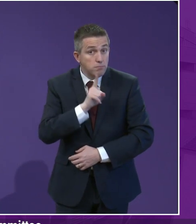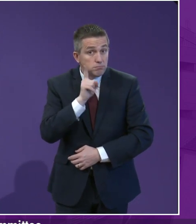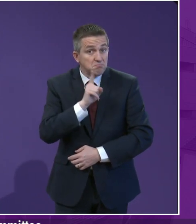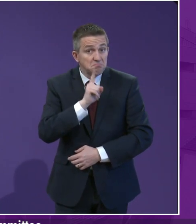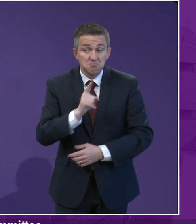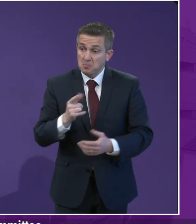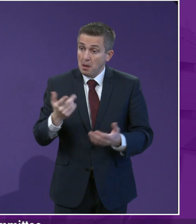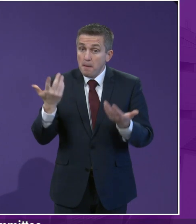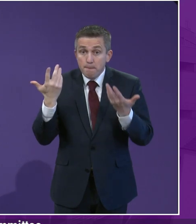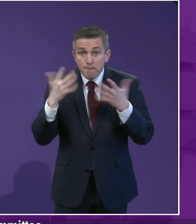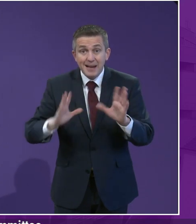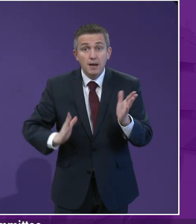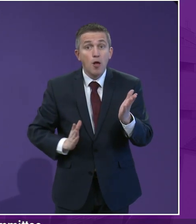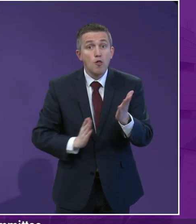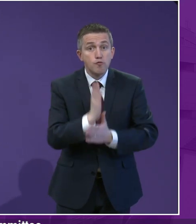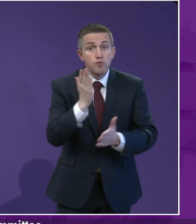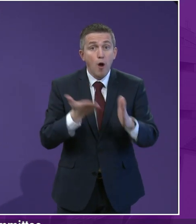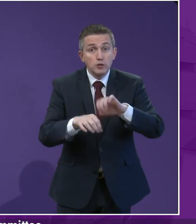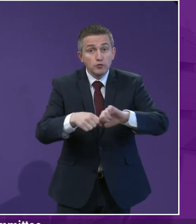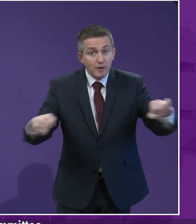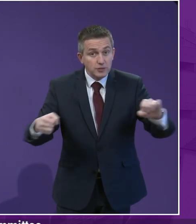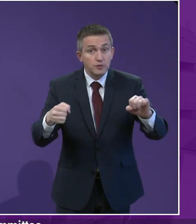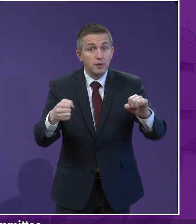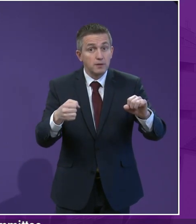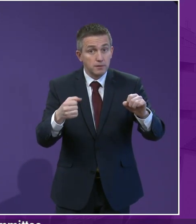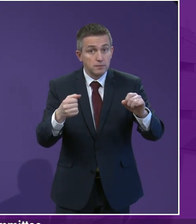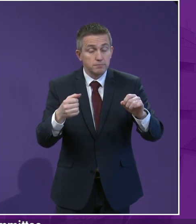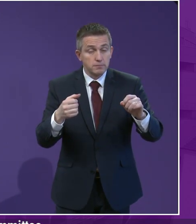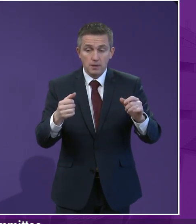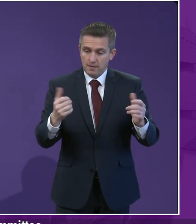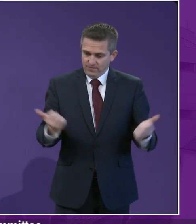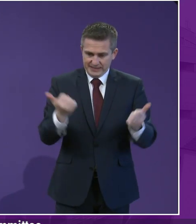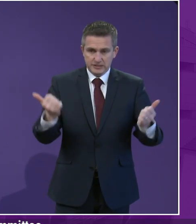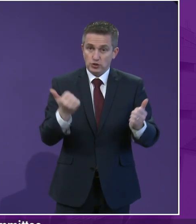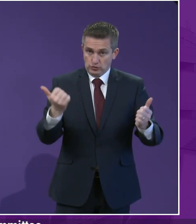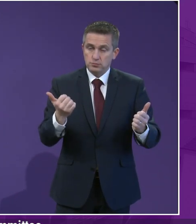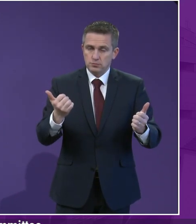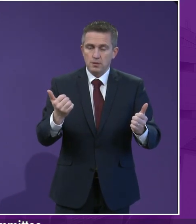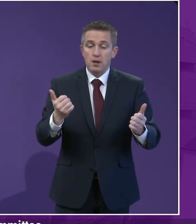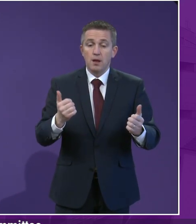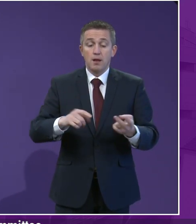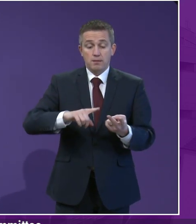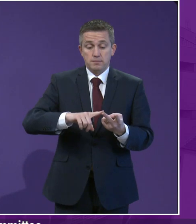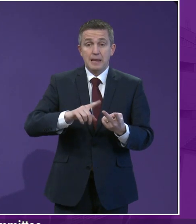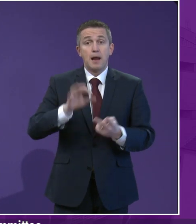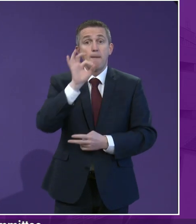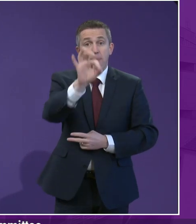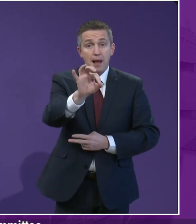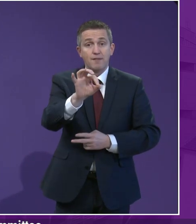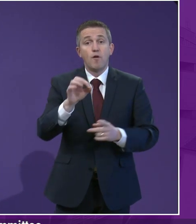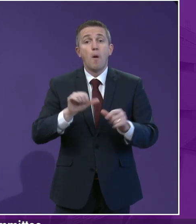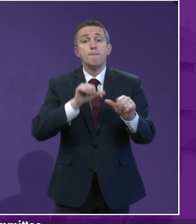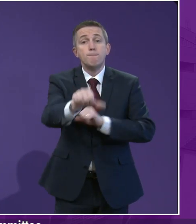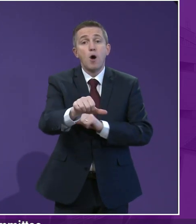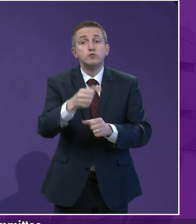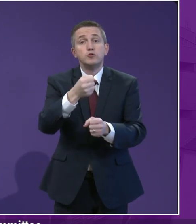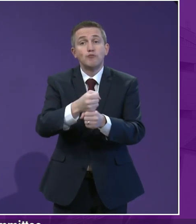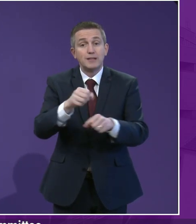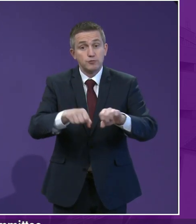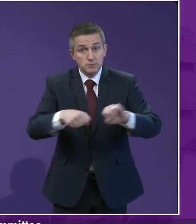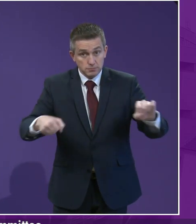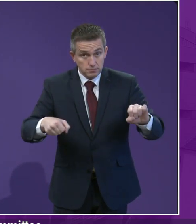In discussing this particular issue, there's one student that comes to particular mind here, and this is